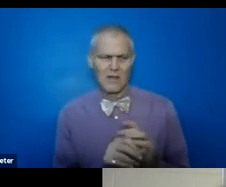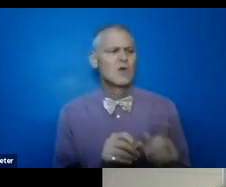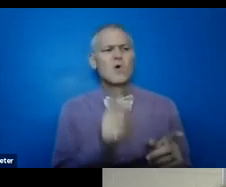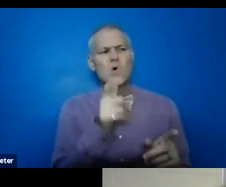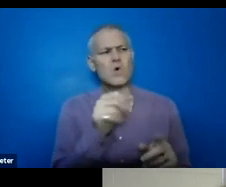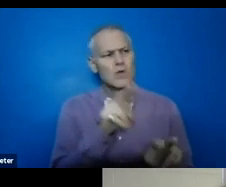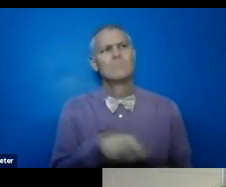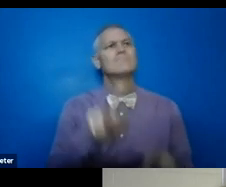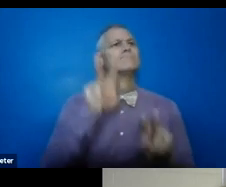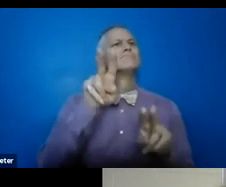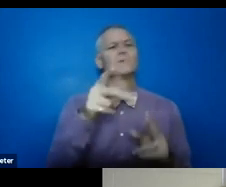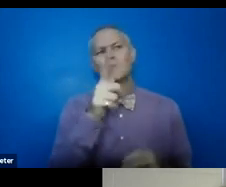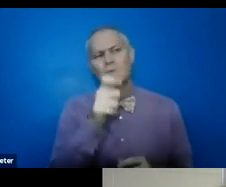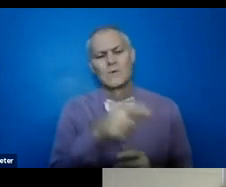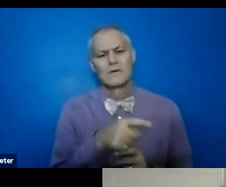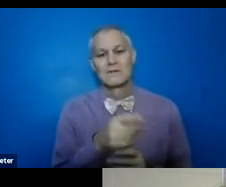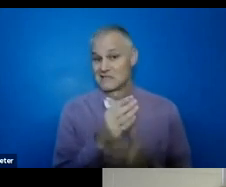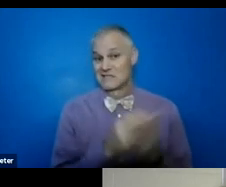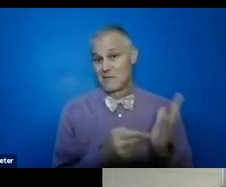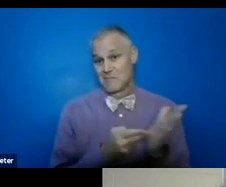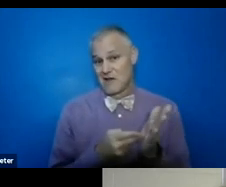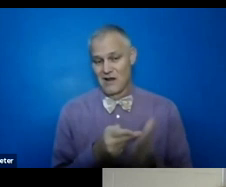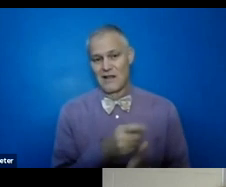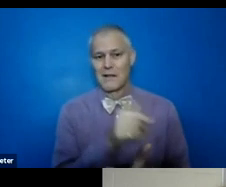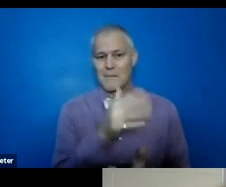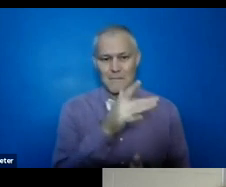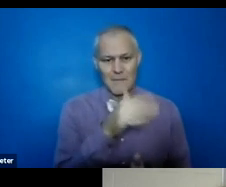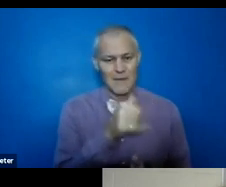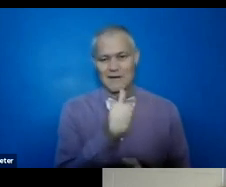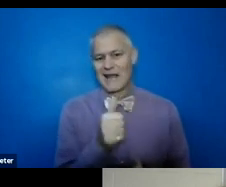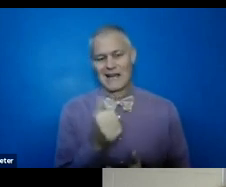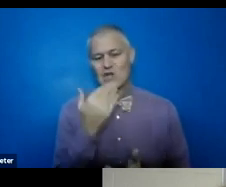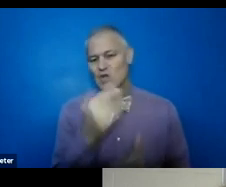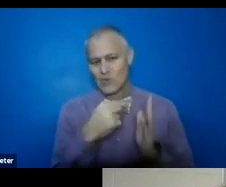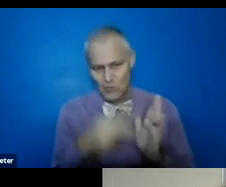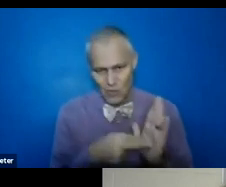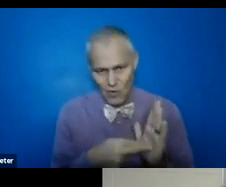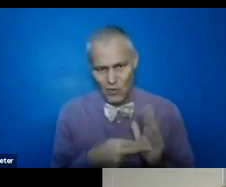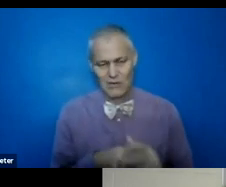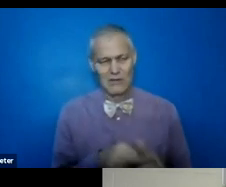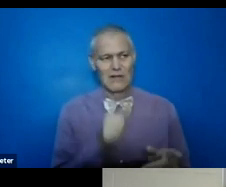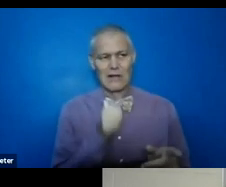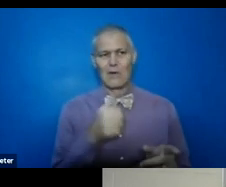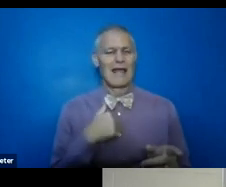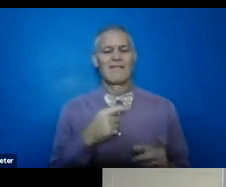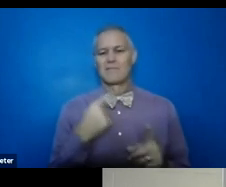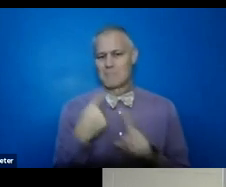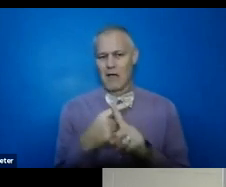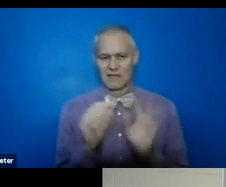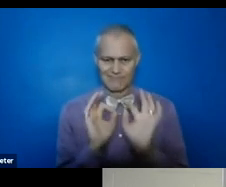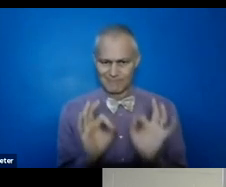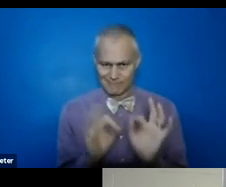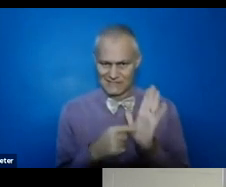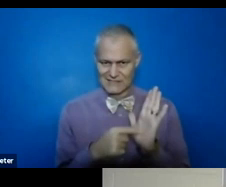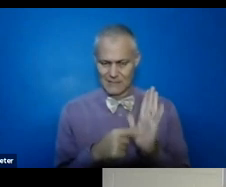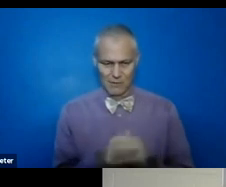up to? And some of these young girls, to be honest with you, their mothers are not really a good role. They don't have those positive examples. When you're talking